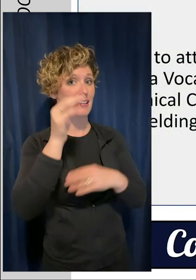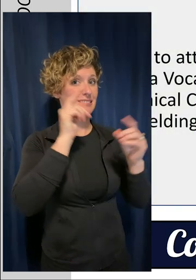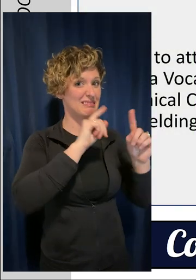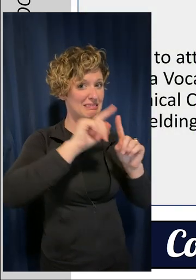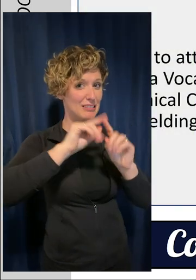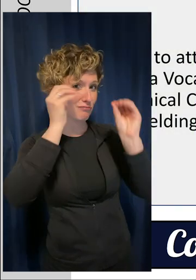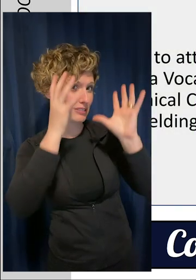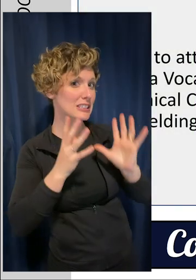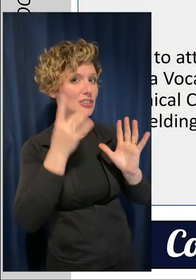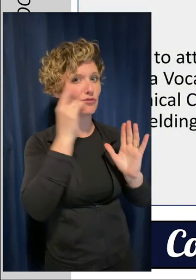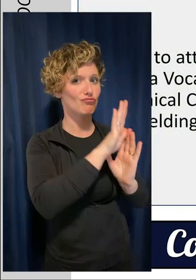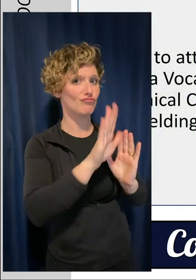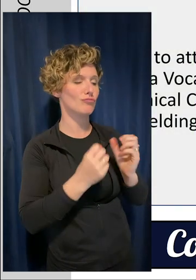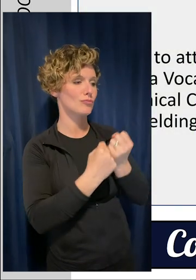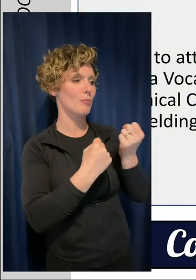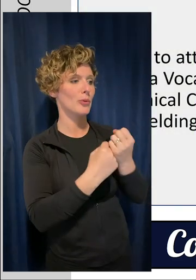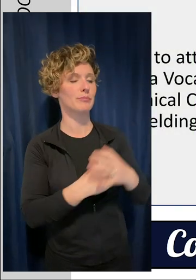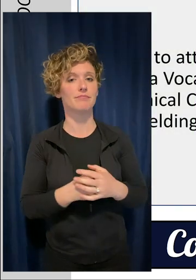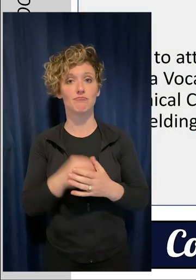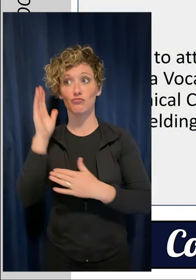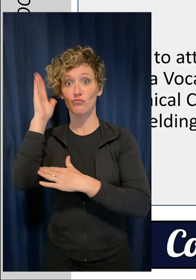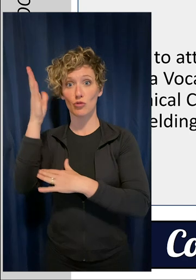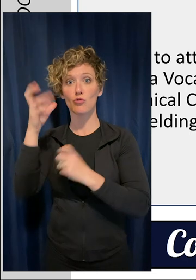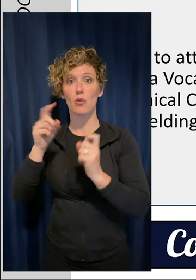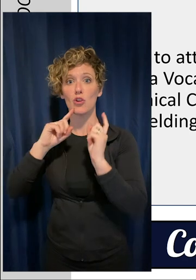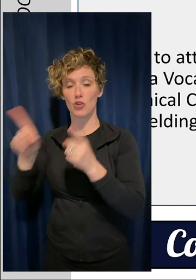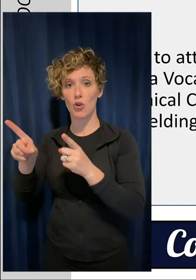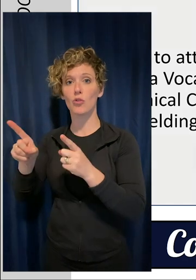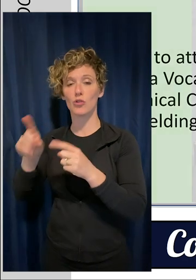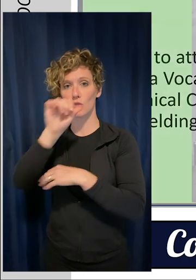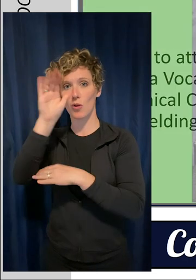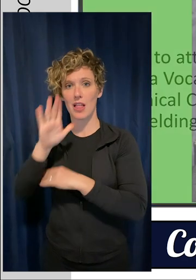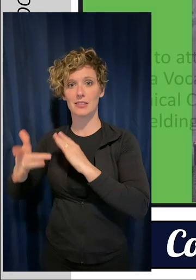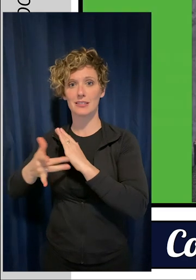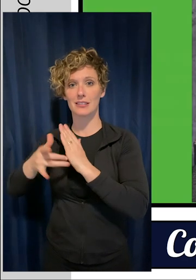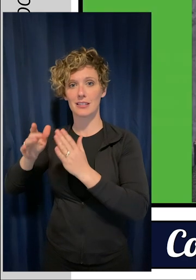Bryce plans to attend Alaska Vocational Technical Center for welding.